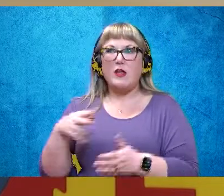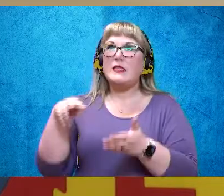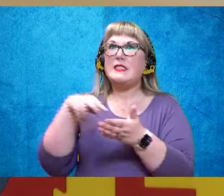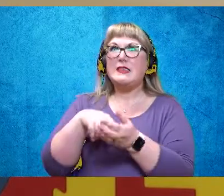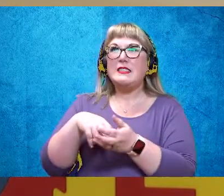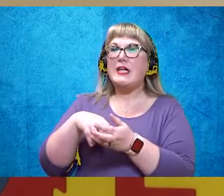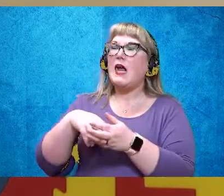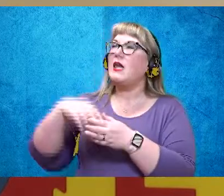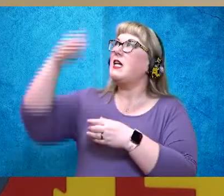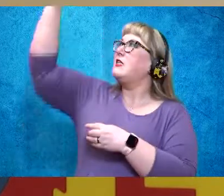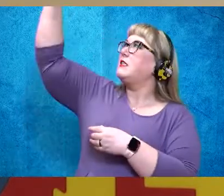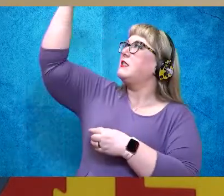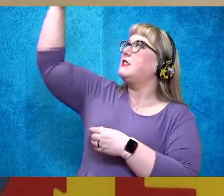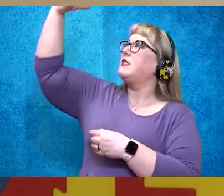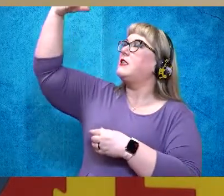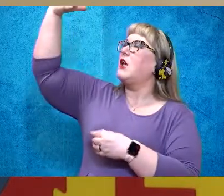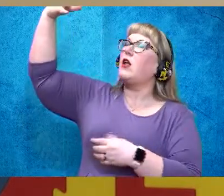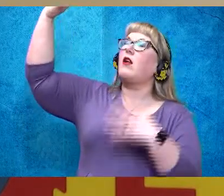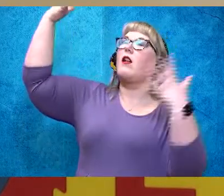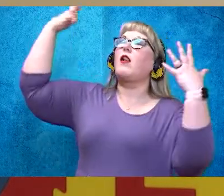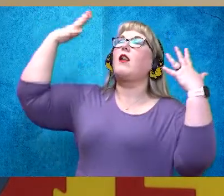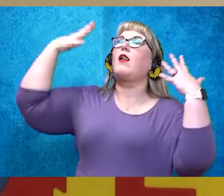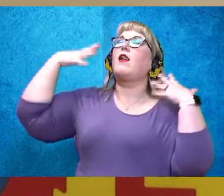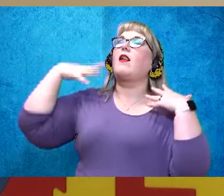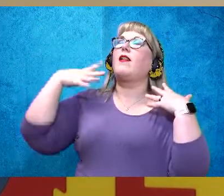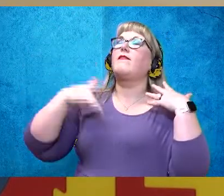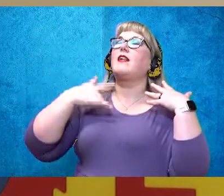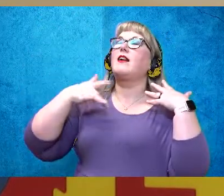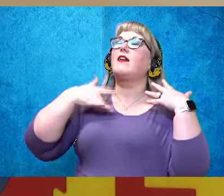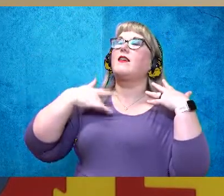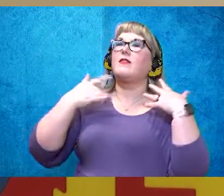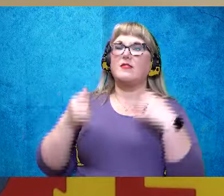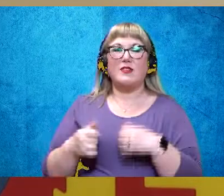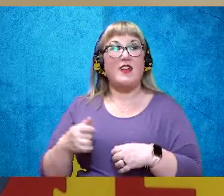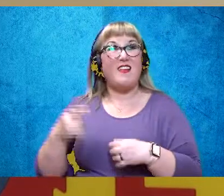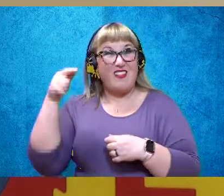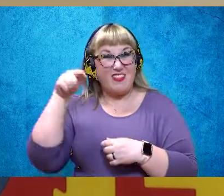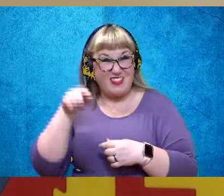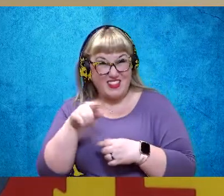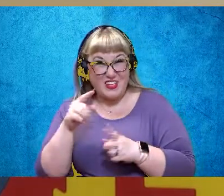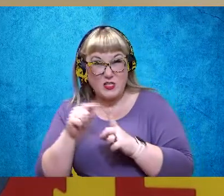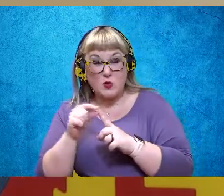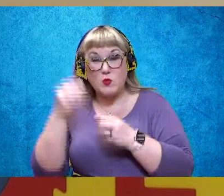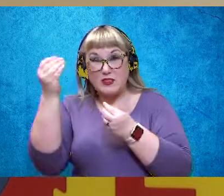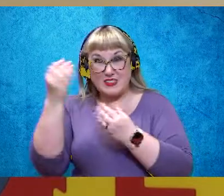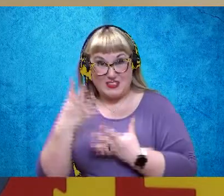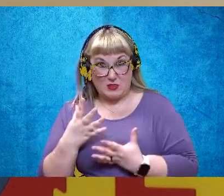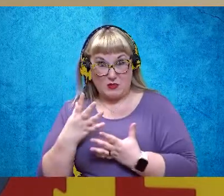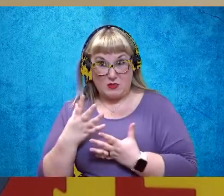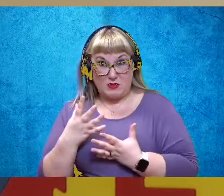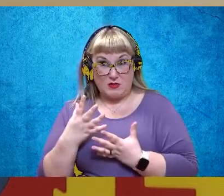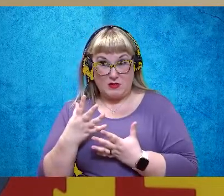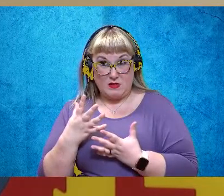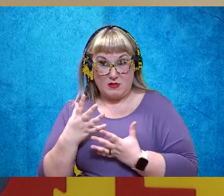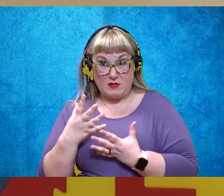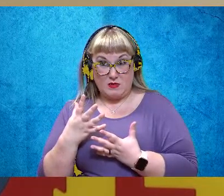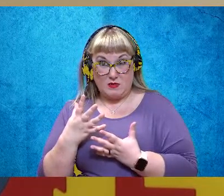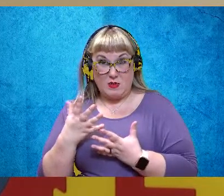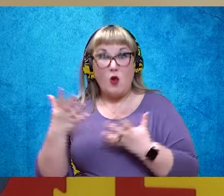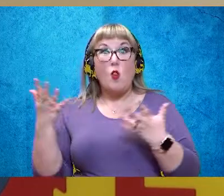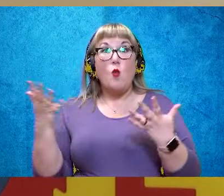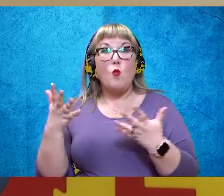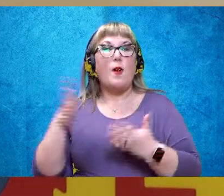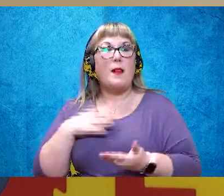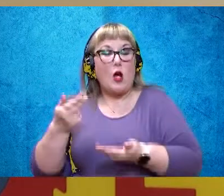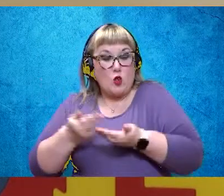in the sun and it's on my body. This word tells me what my soup feels